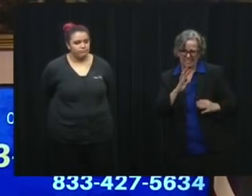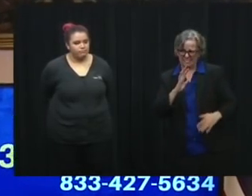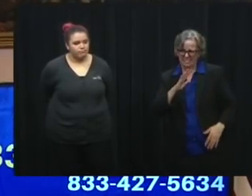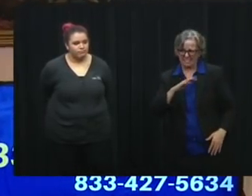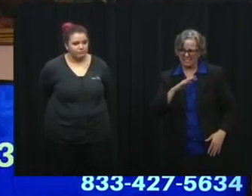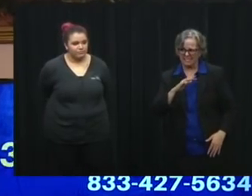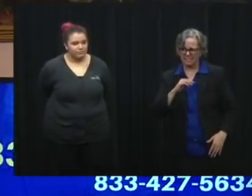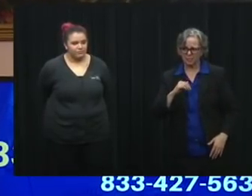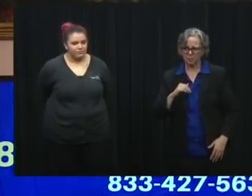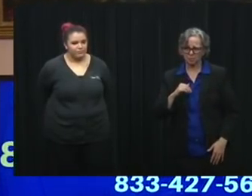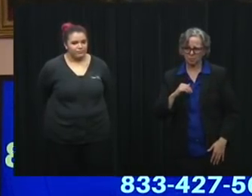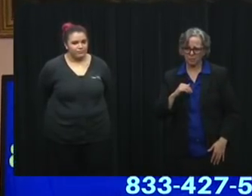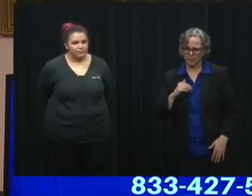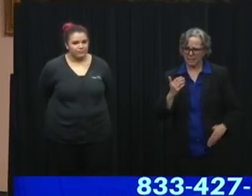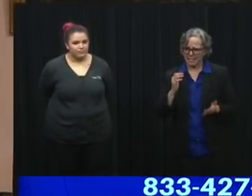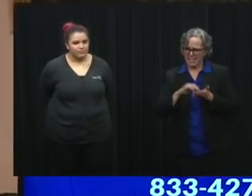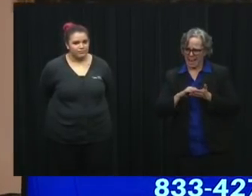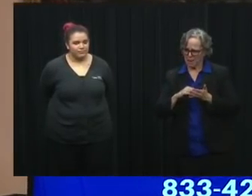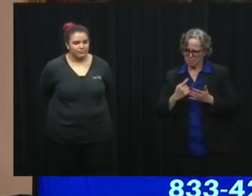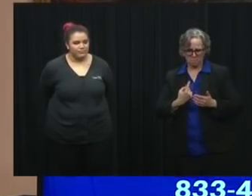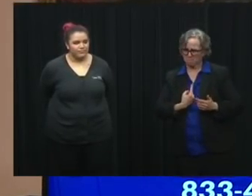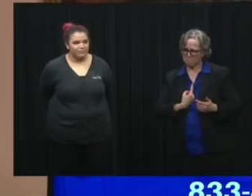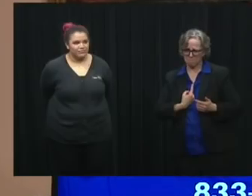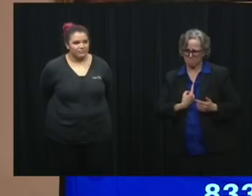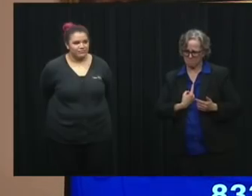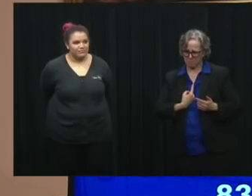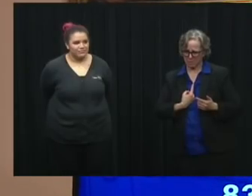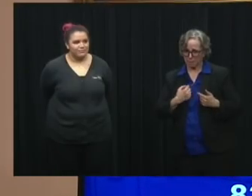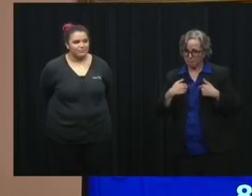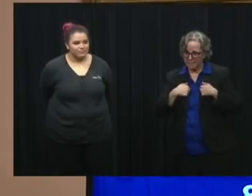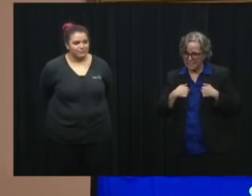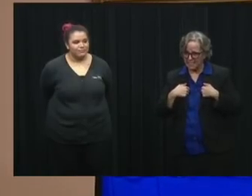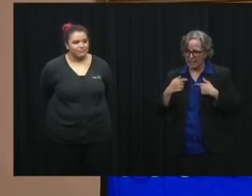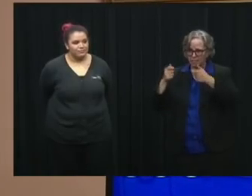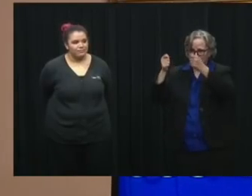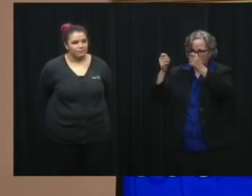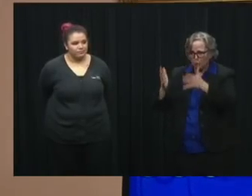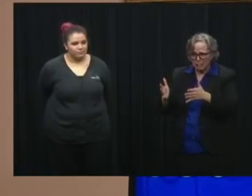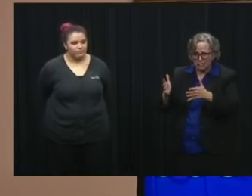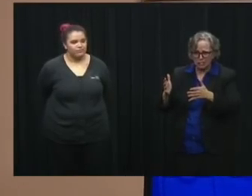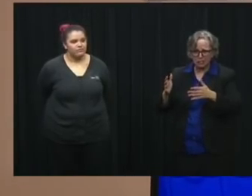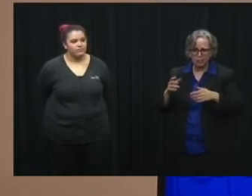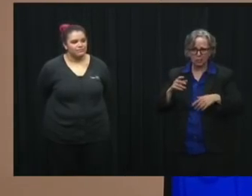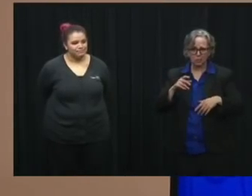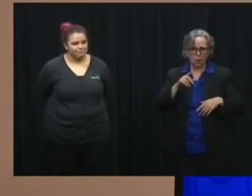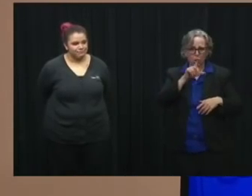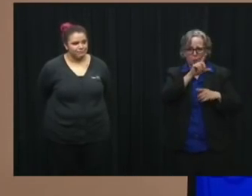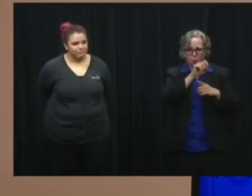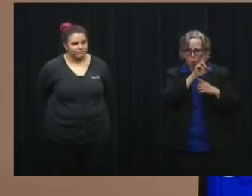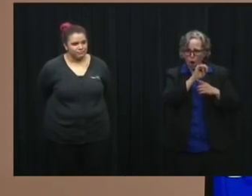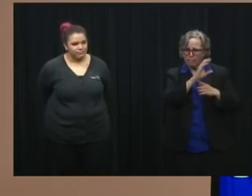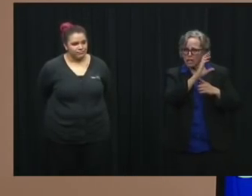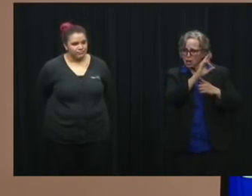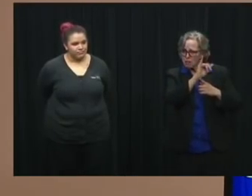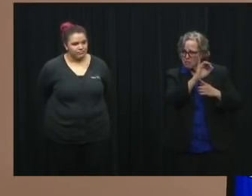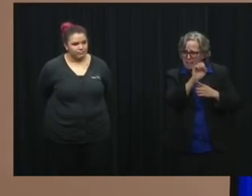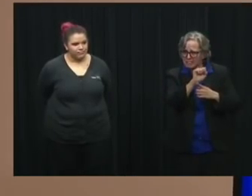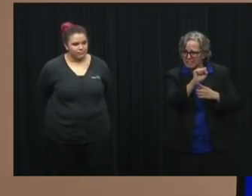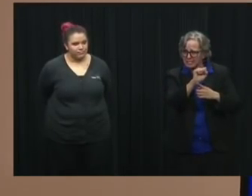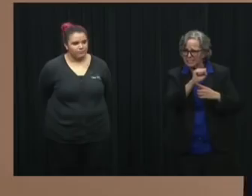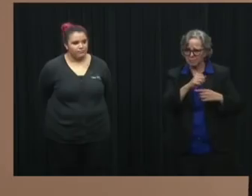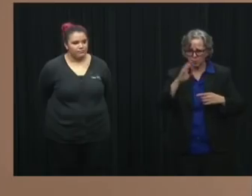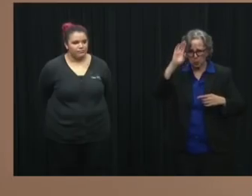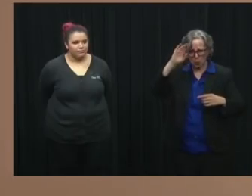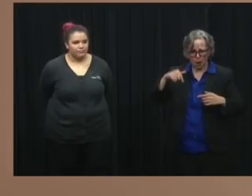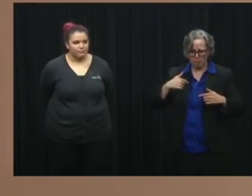of me, and Director Lori Chris and a few others have taken on this mantle. You know, this is one of my closest topics, and all the